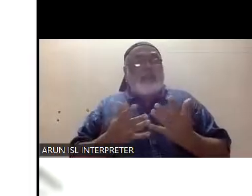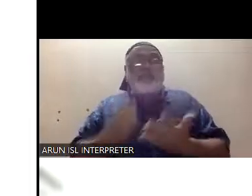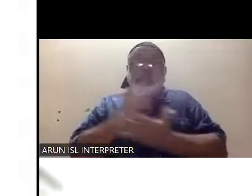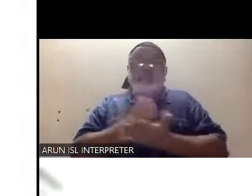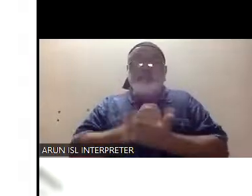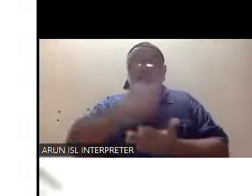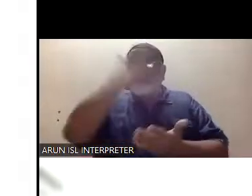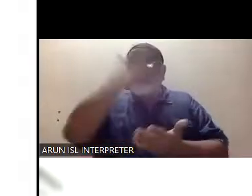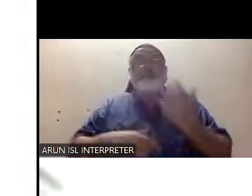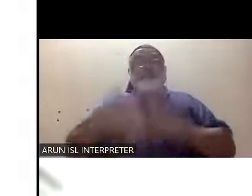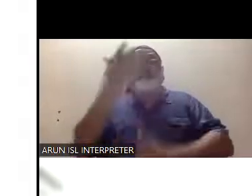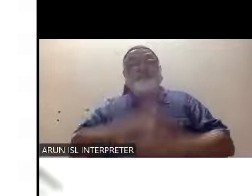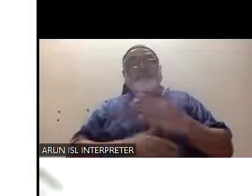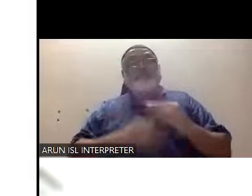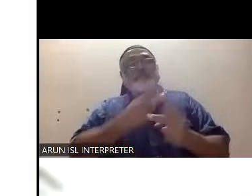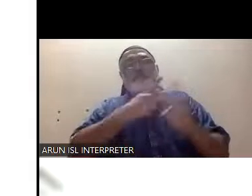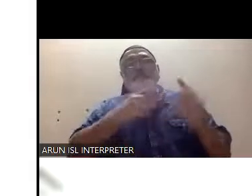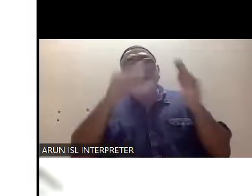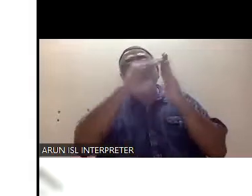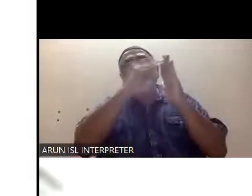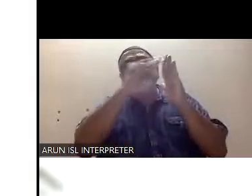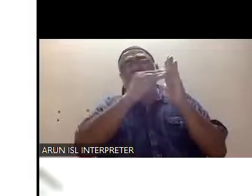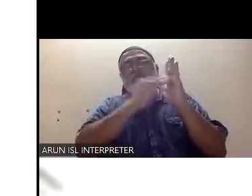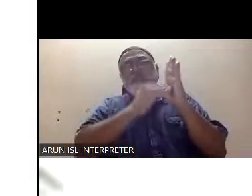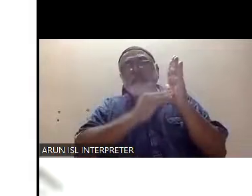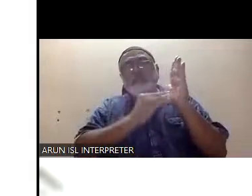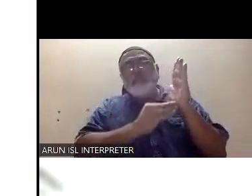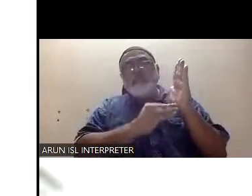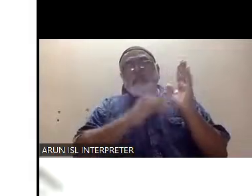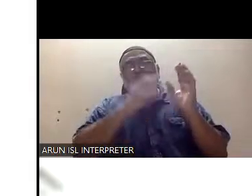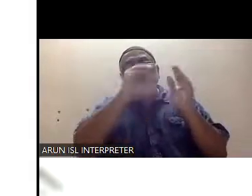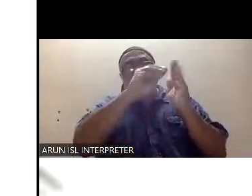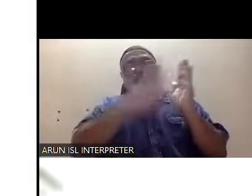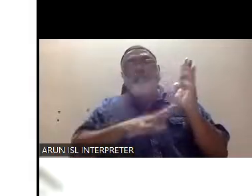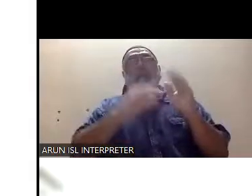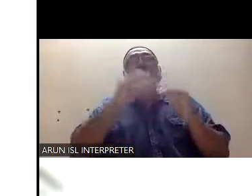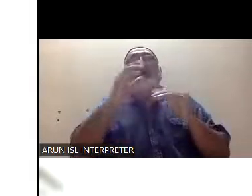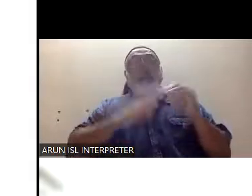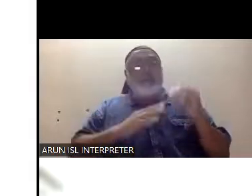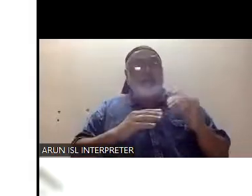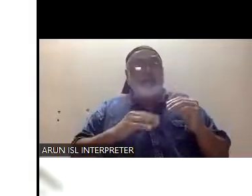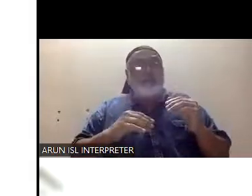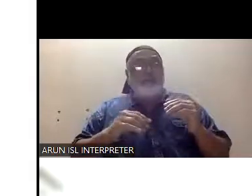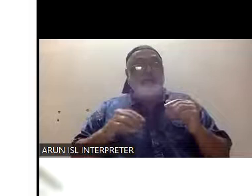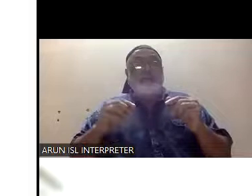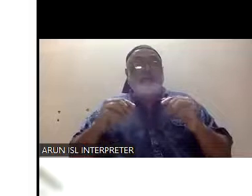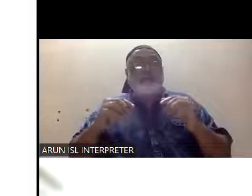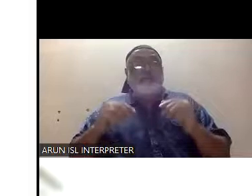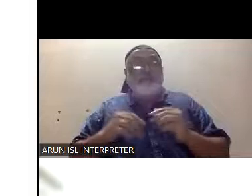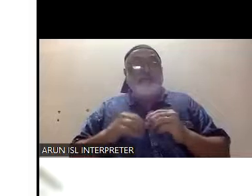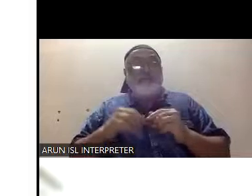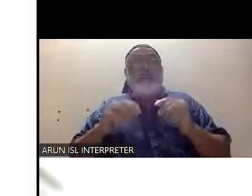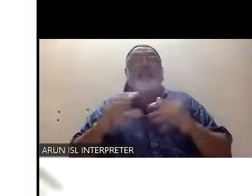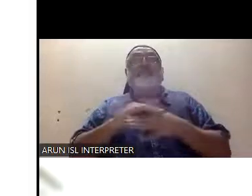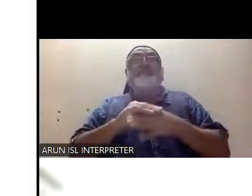clearly notifies various guidelines for physical accessibility in buildings, that is the harmonized guidelines that we have for space standards